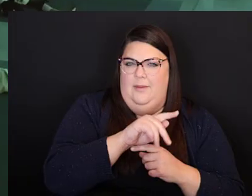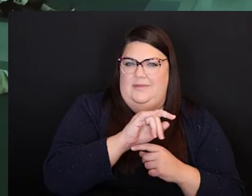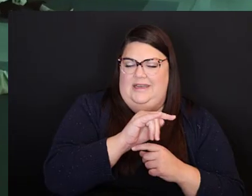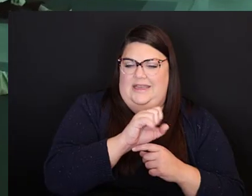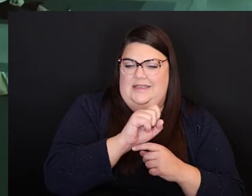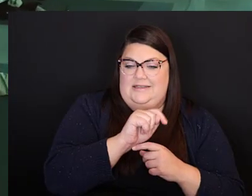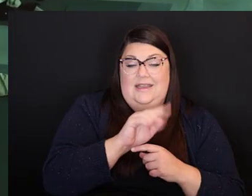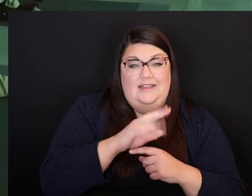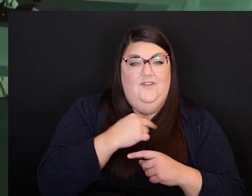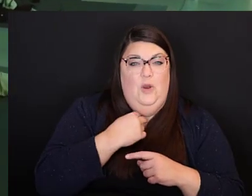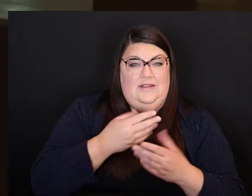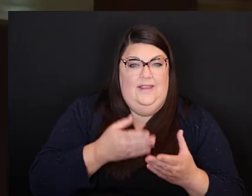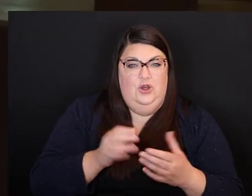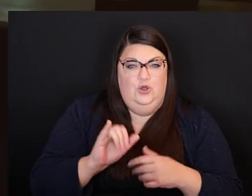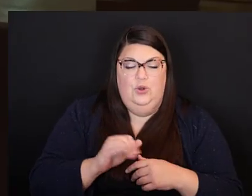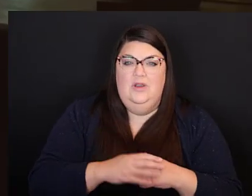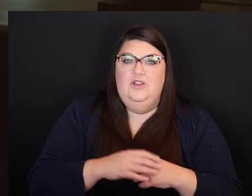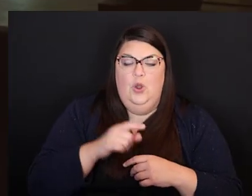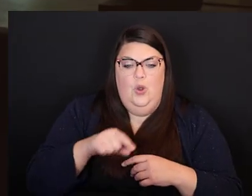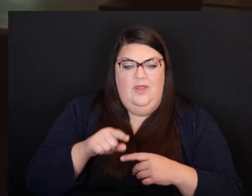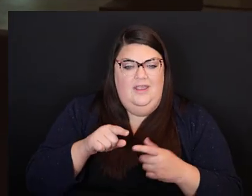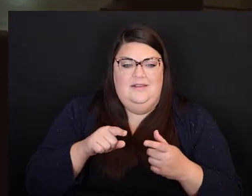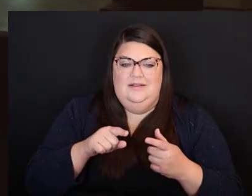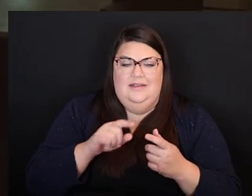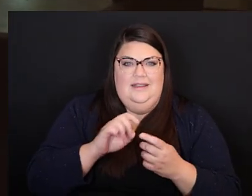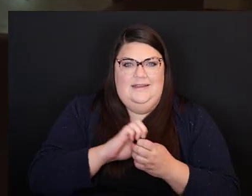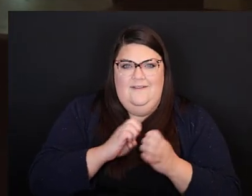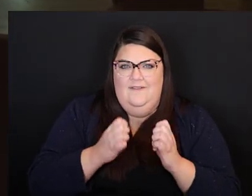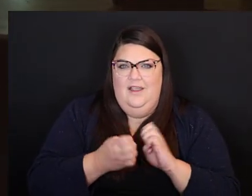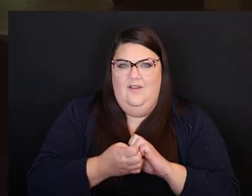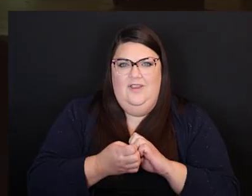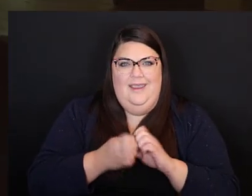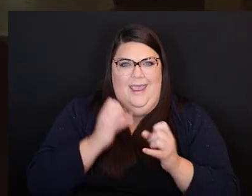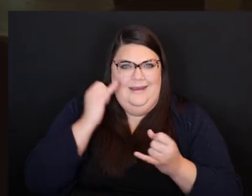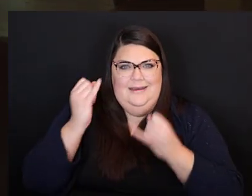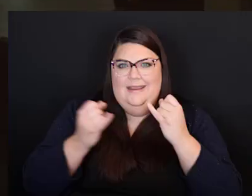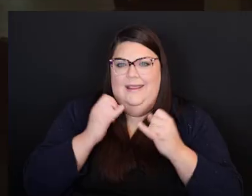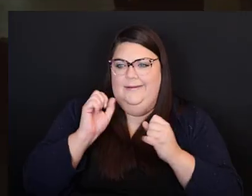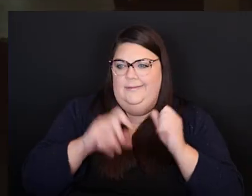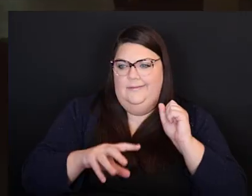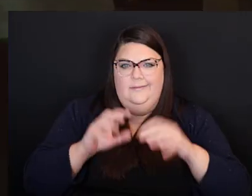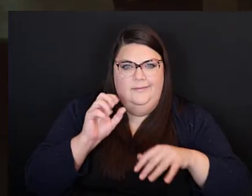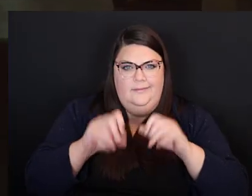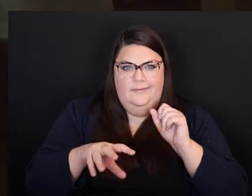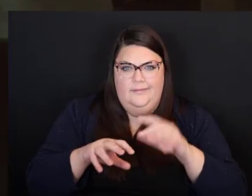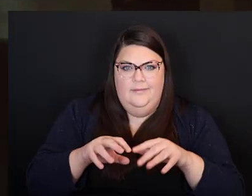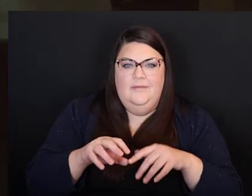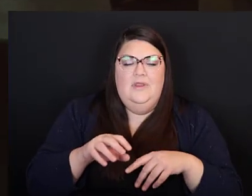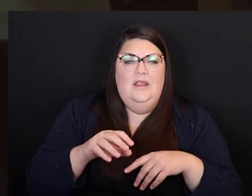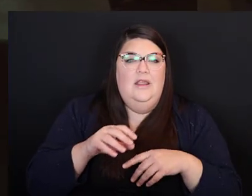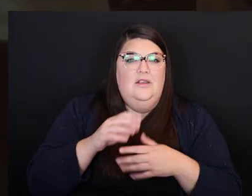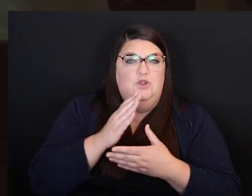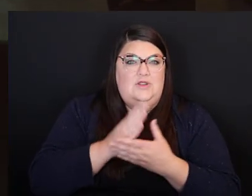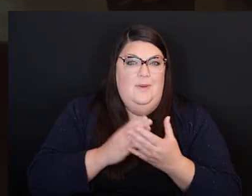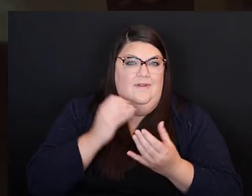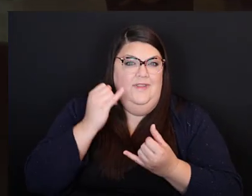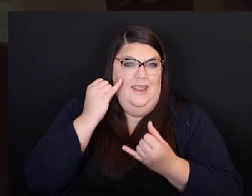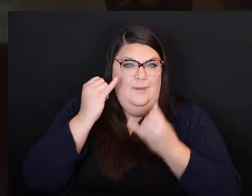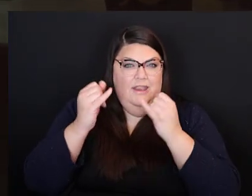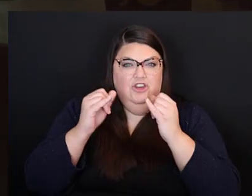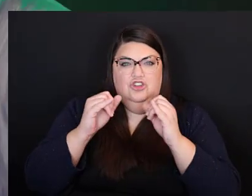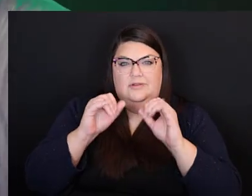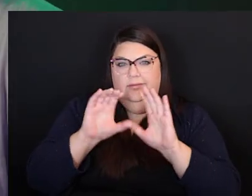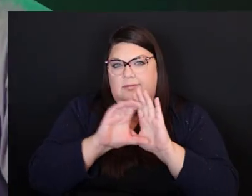installation. So the sound carries just a history of these ideas evolving. And I think in some senses, like makes some of the imagery more